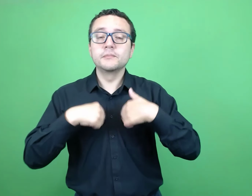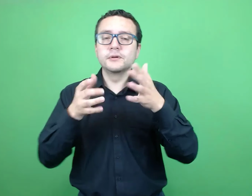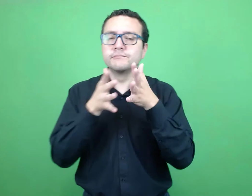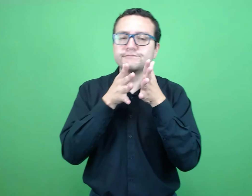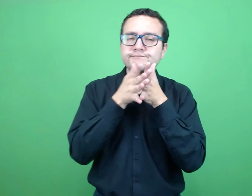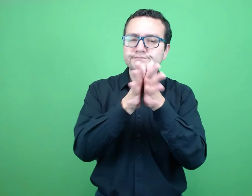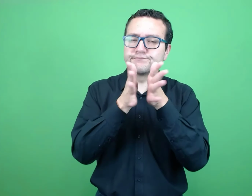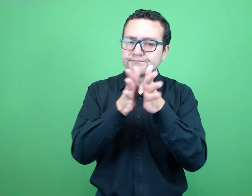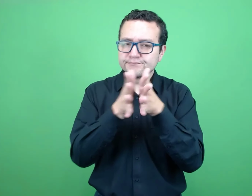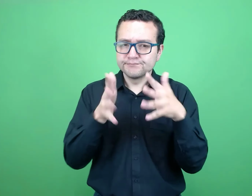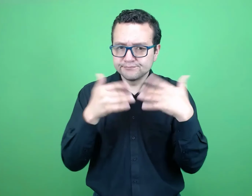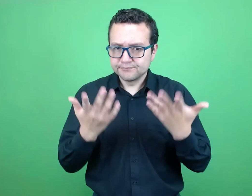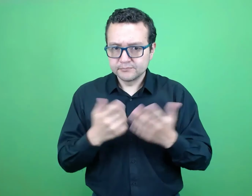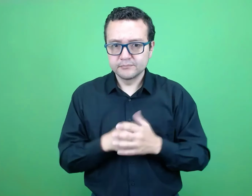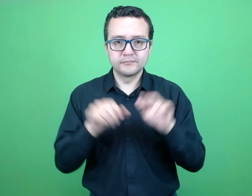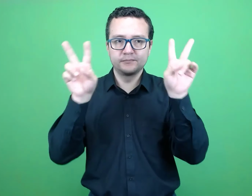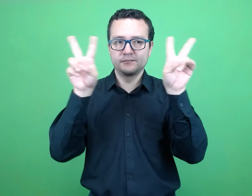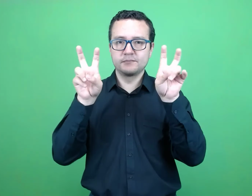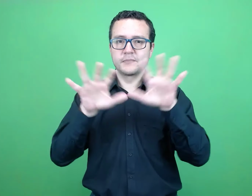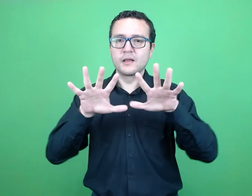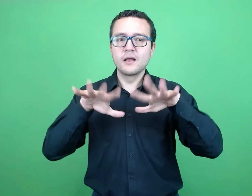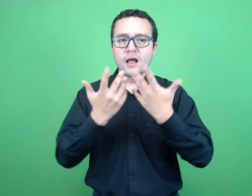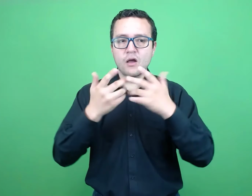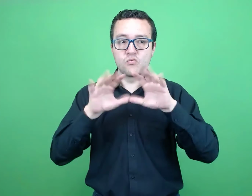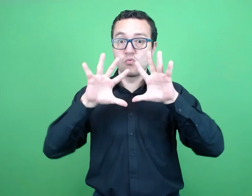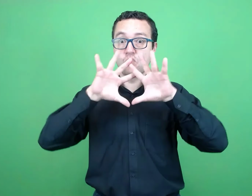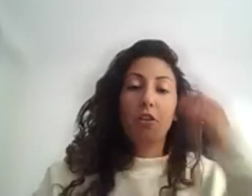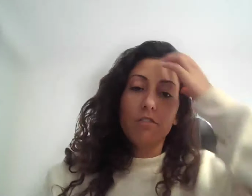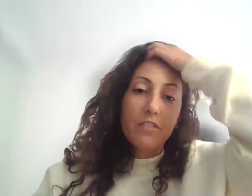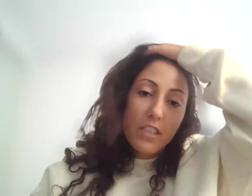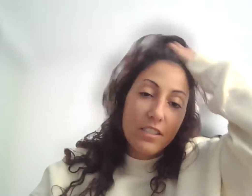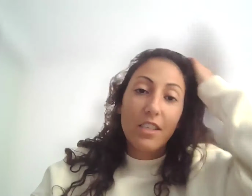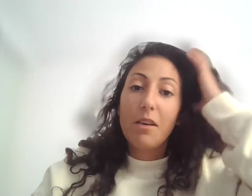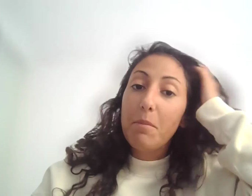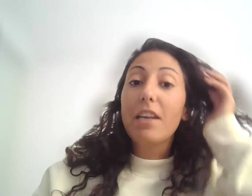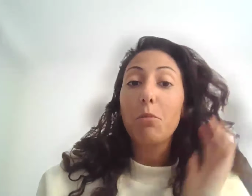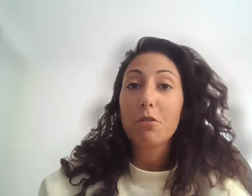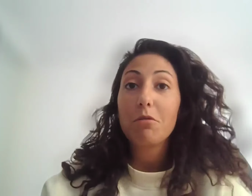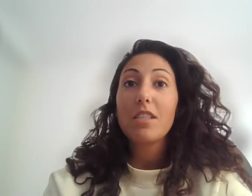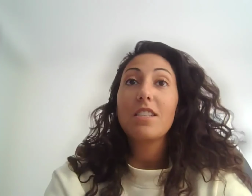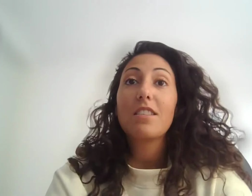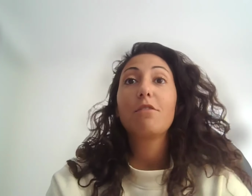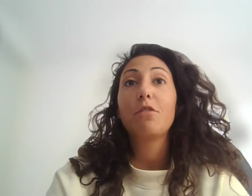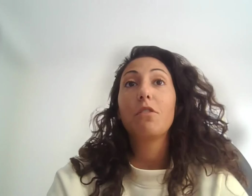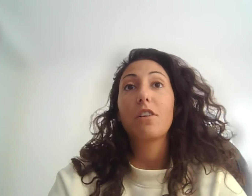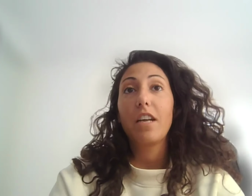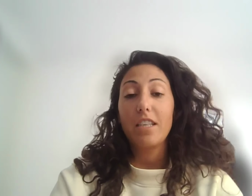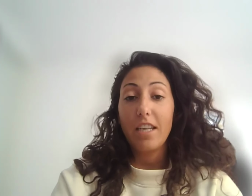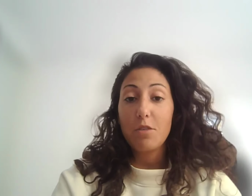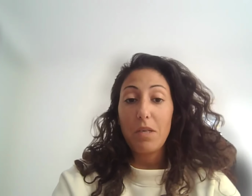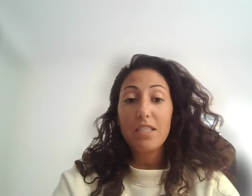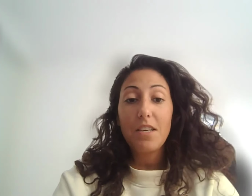is, and then I'll outline some of the main opportunities